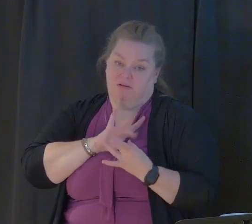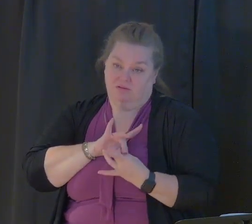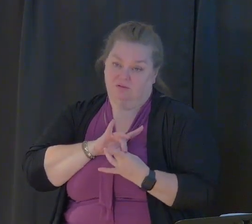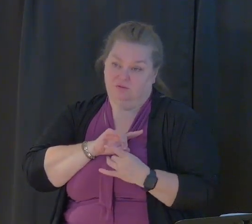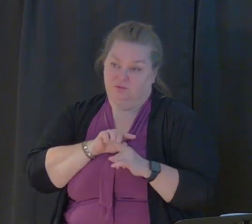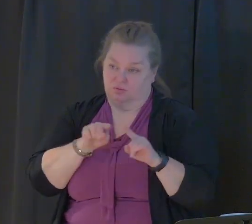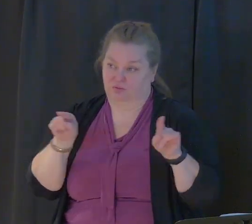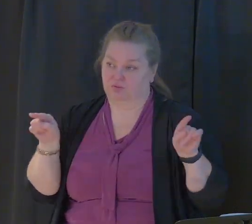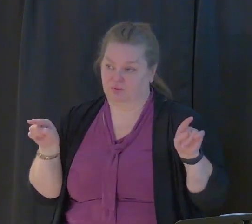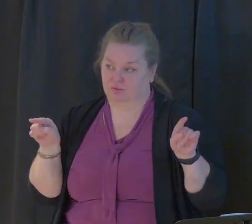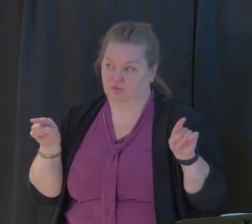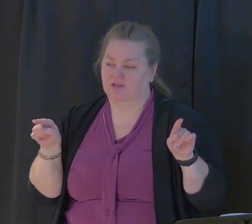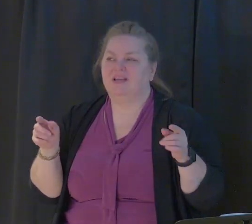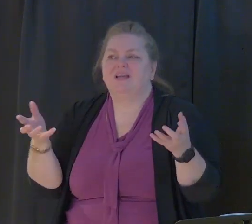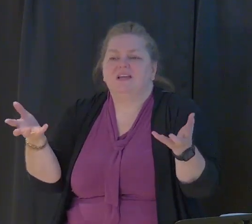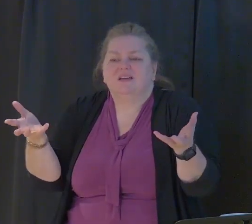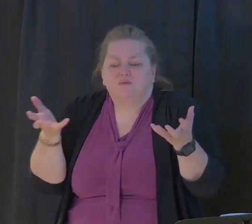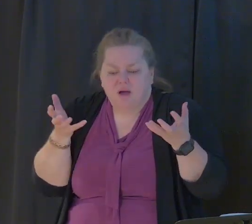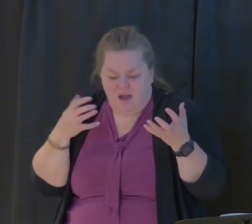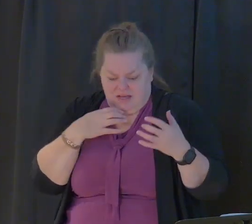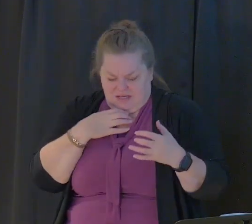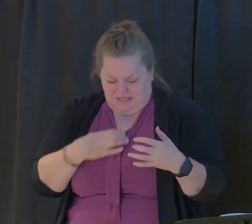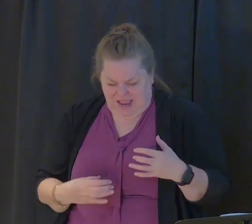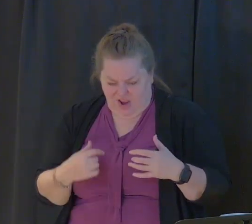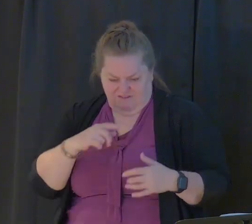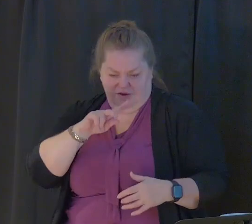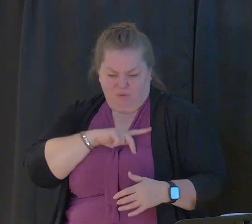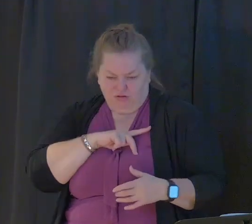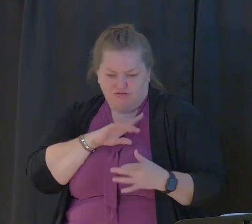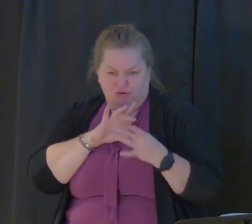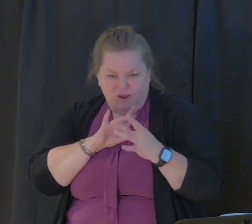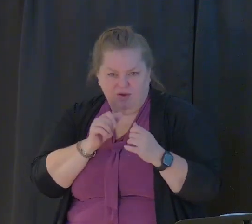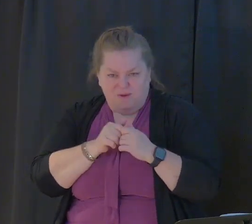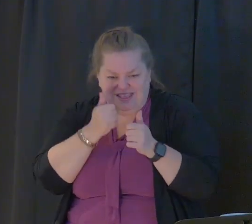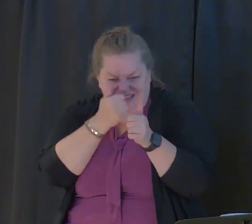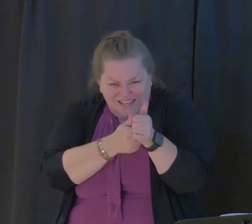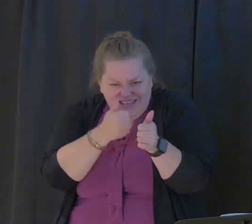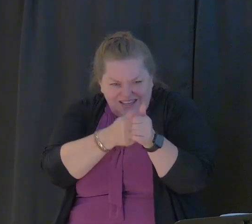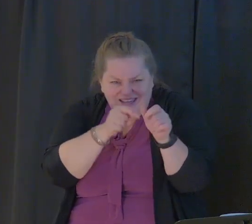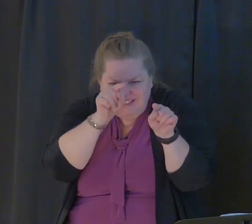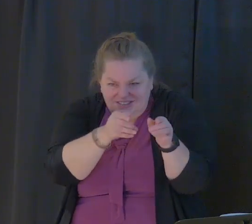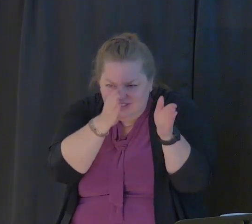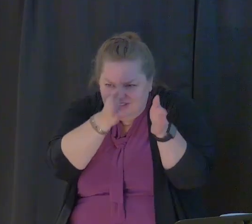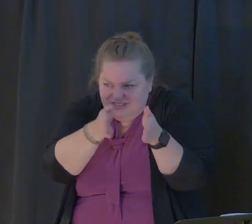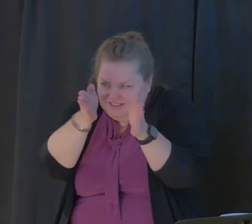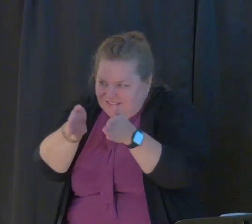He wants and desires to have a personal relationship with each one of us.